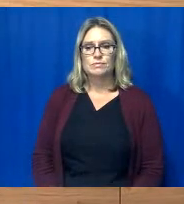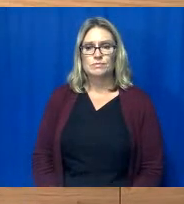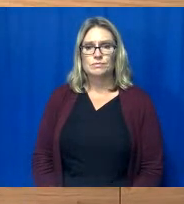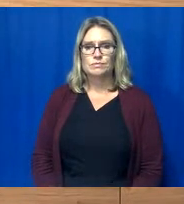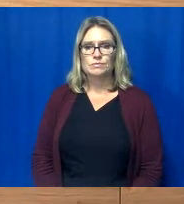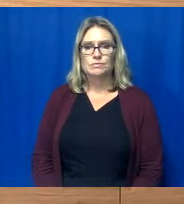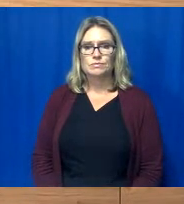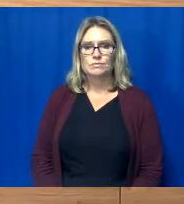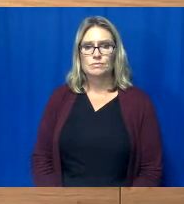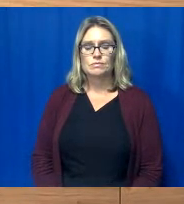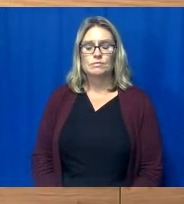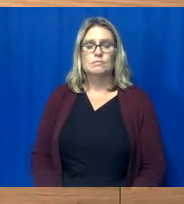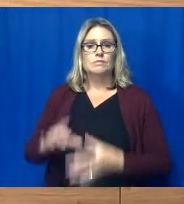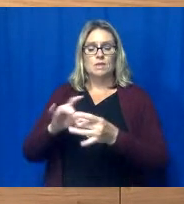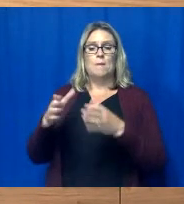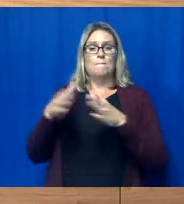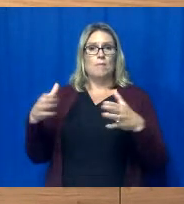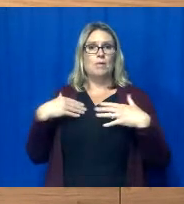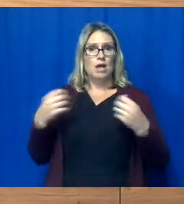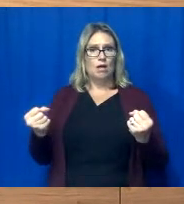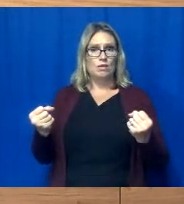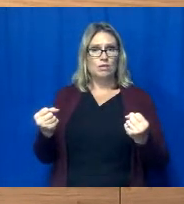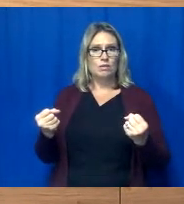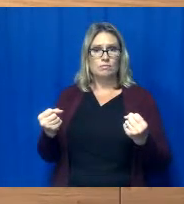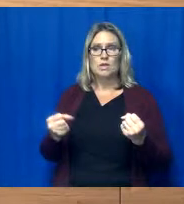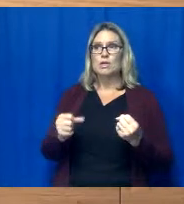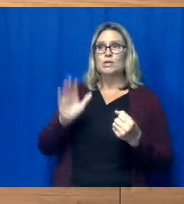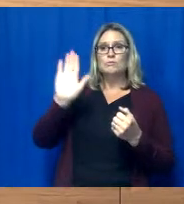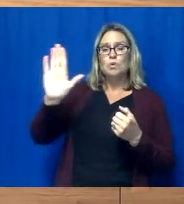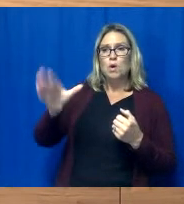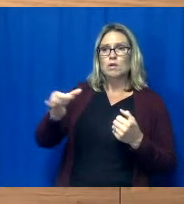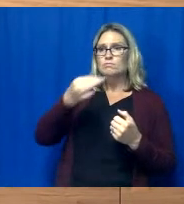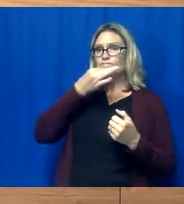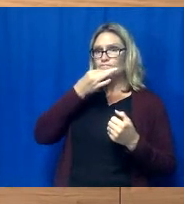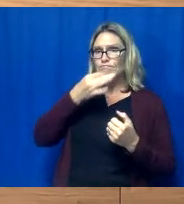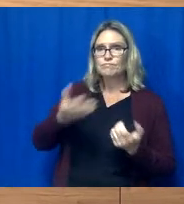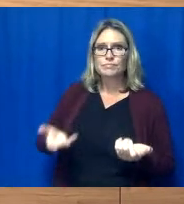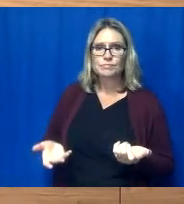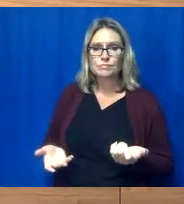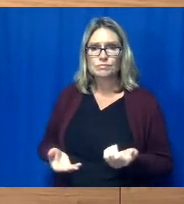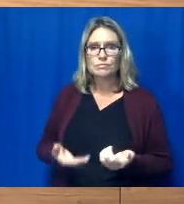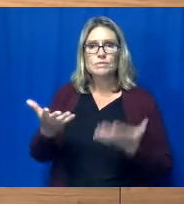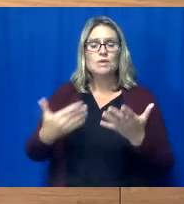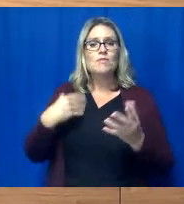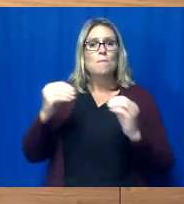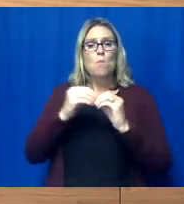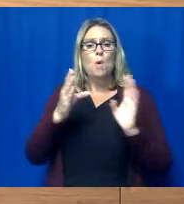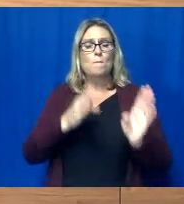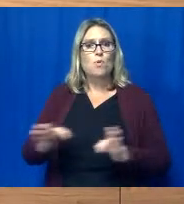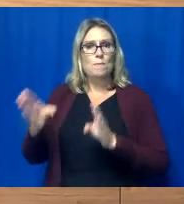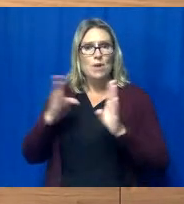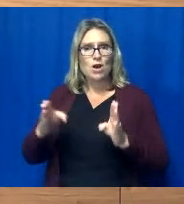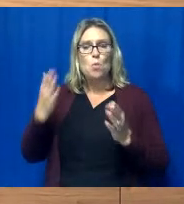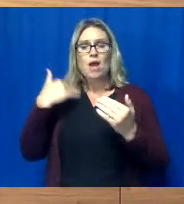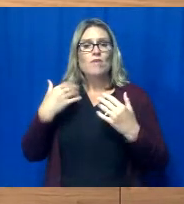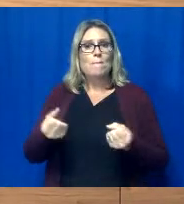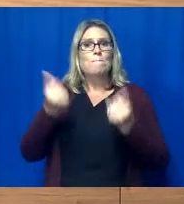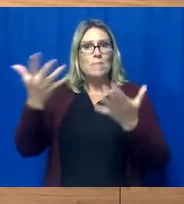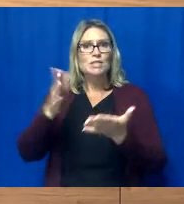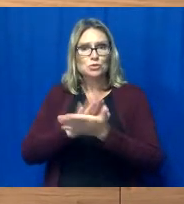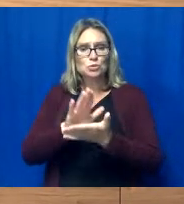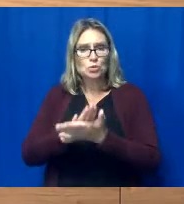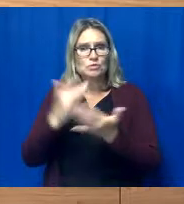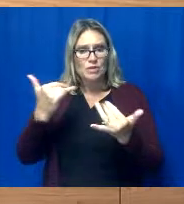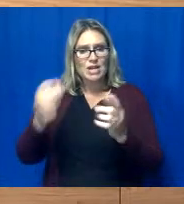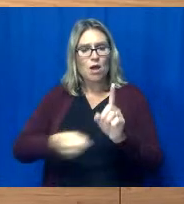within public health, based on your expertise, maybe we could have been a little more prepared because there are many schools, in fact, that are being impacted in